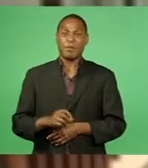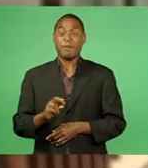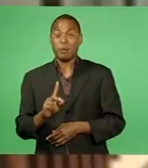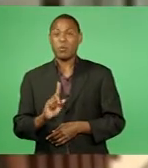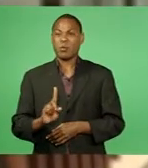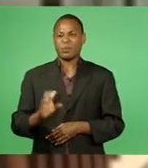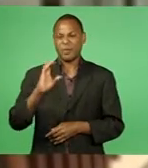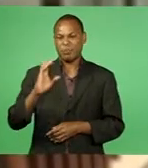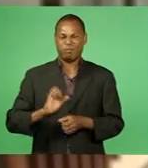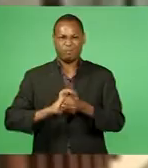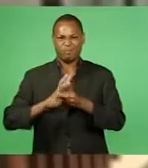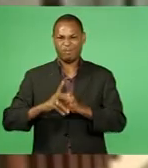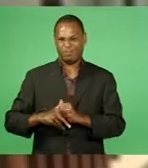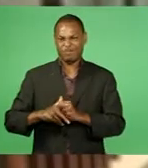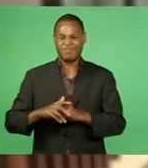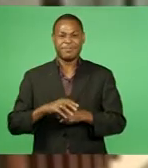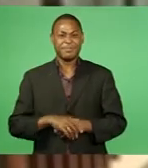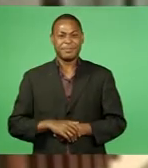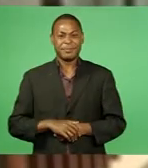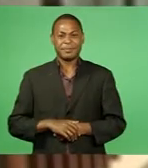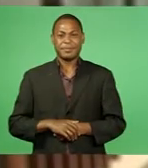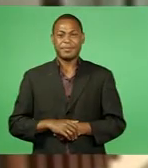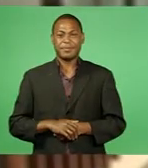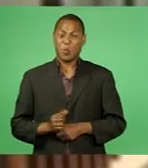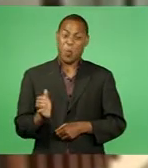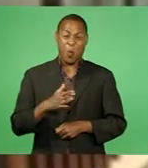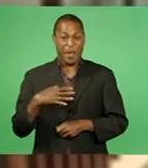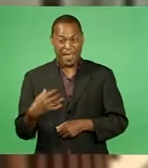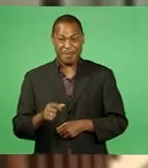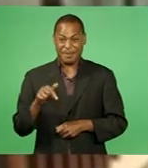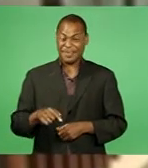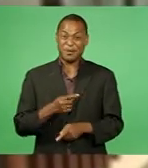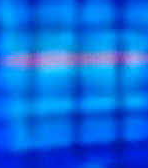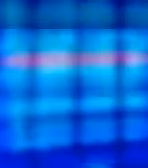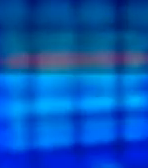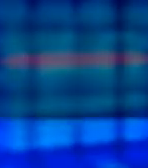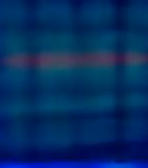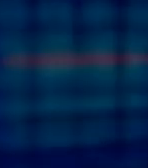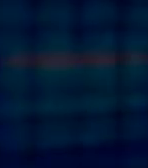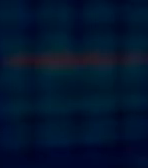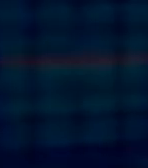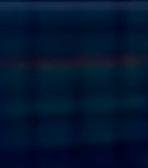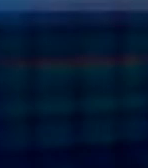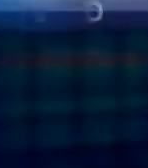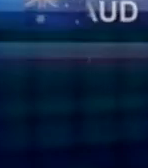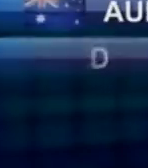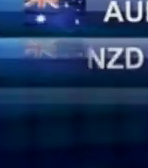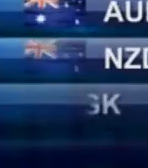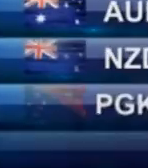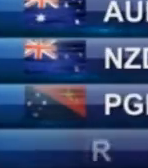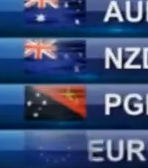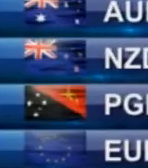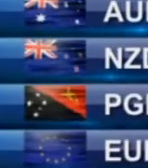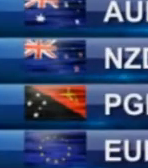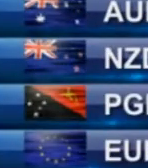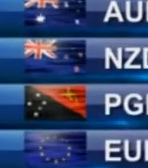the COVID-19 pandemic. And that's all from your HFC Bank for this week. Vinaka. Here are the local exchange rates that set early